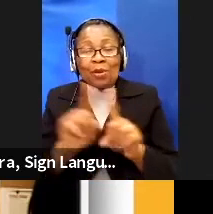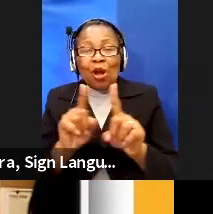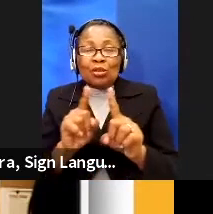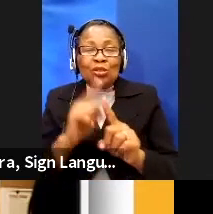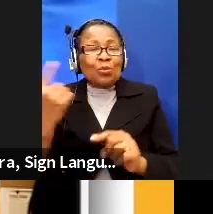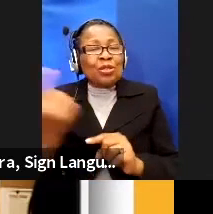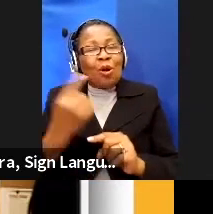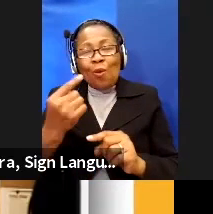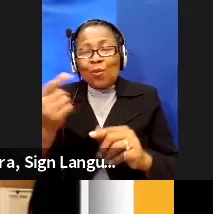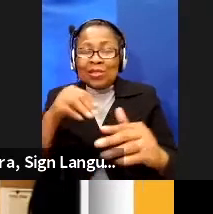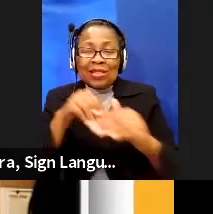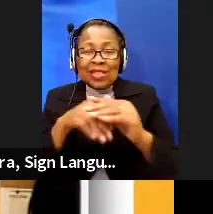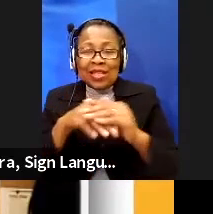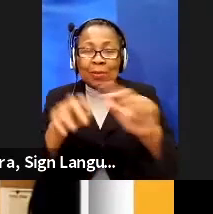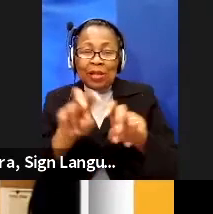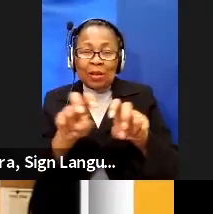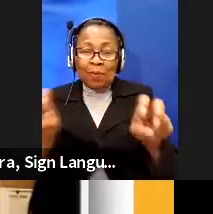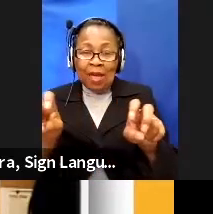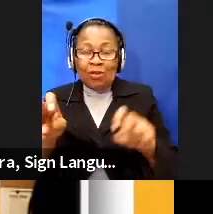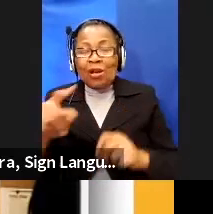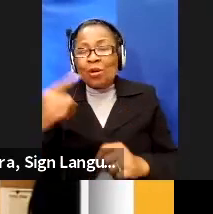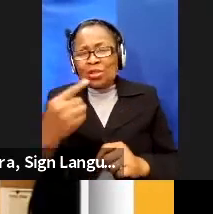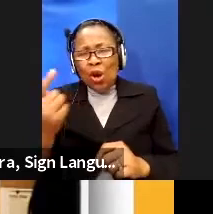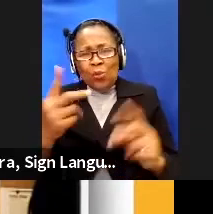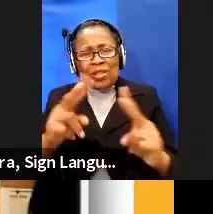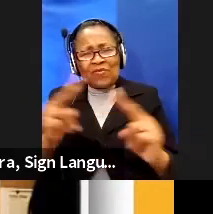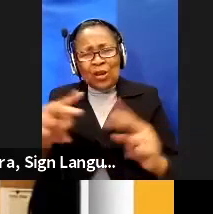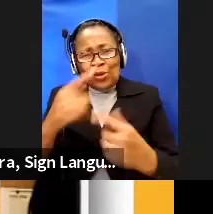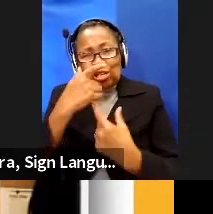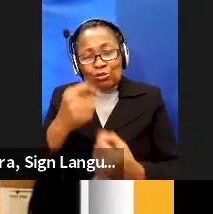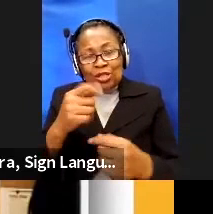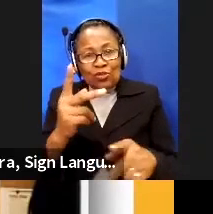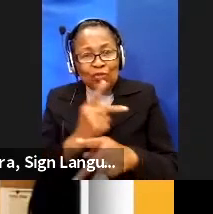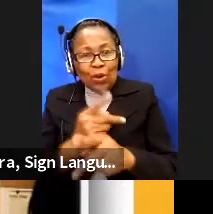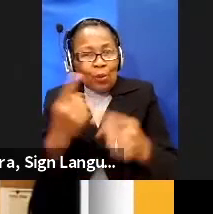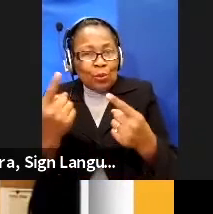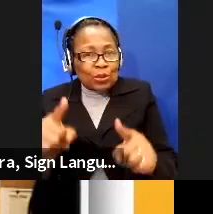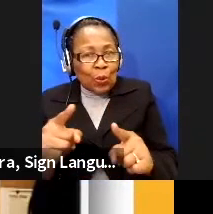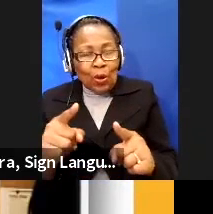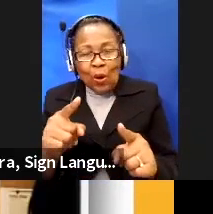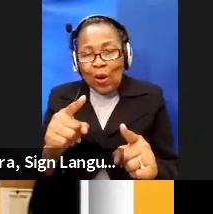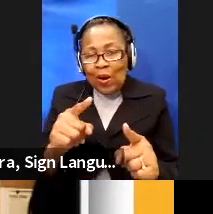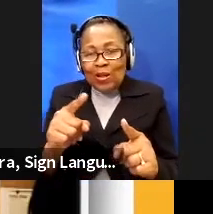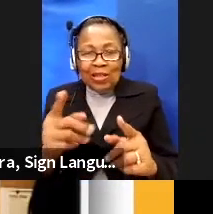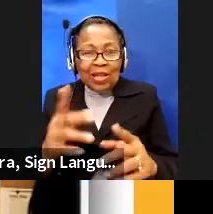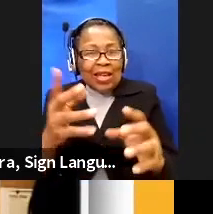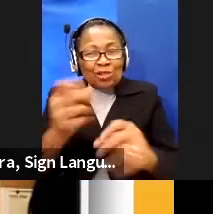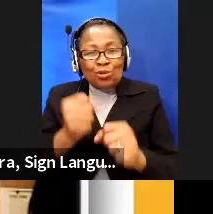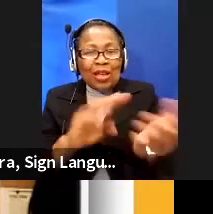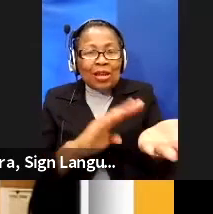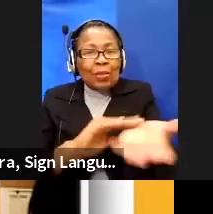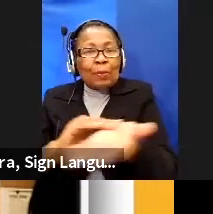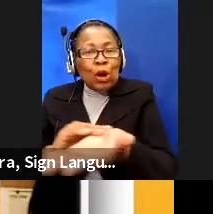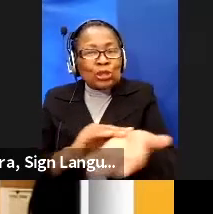accessibility panel, which was always very interesting to me to figure out what was going on and to kind of get like the pulse. Next